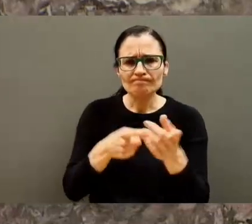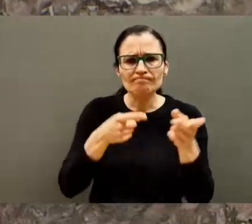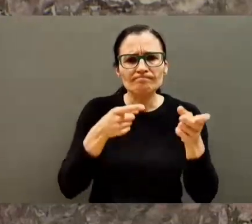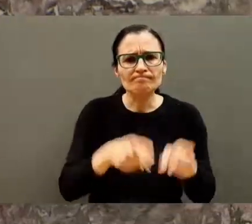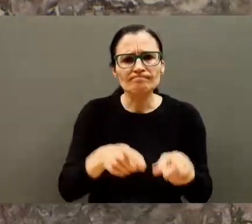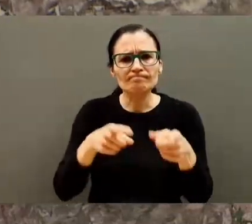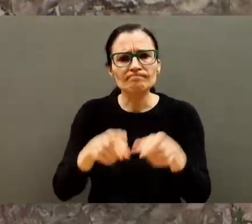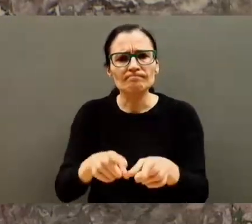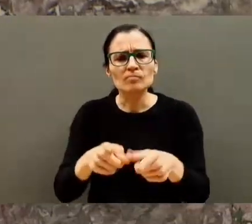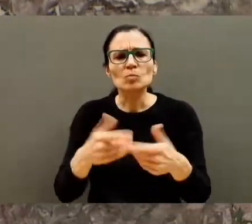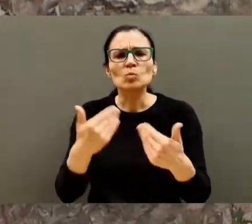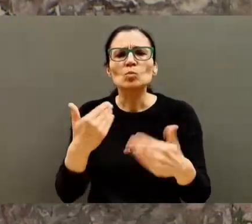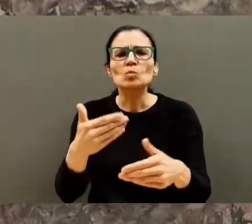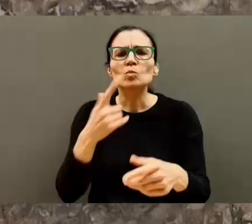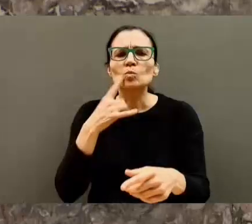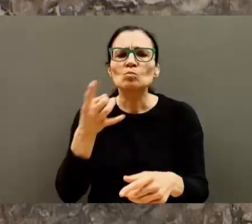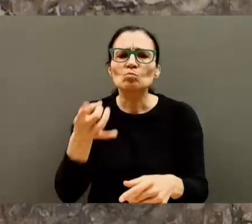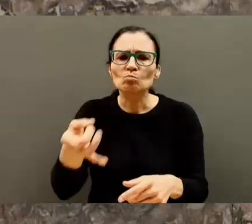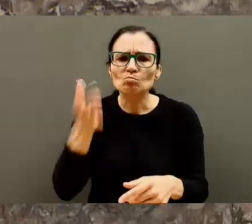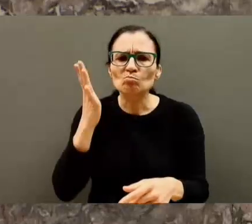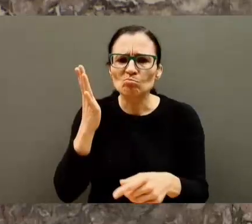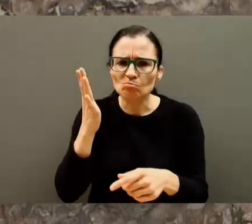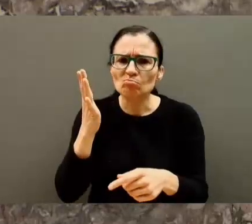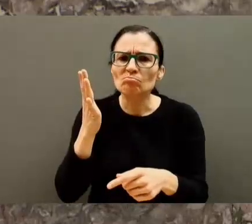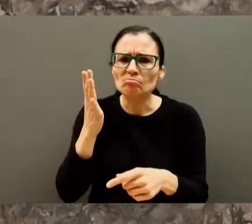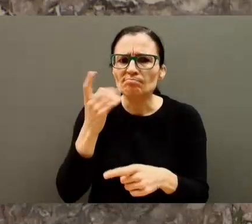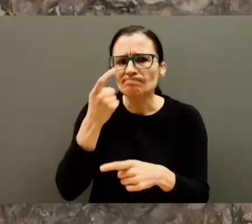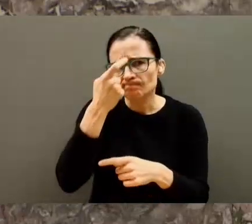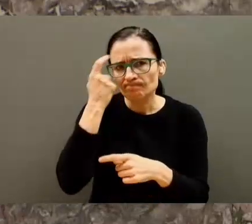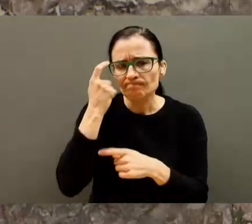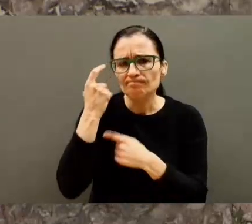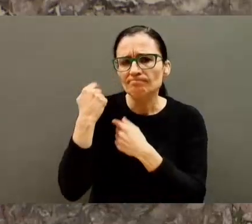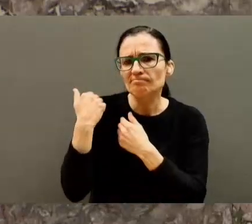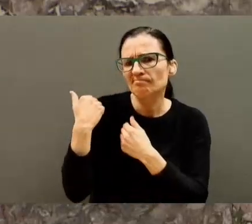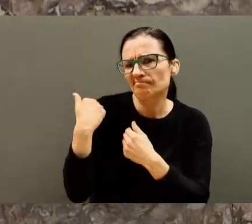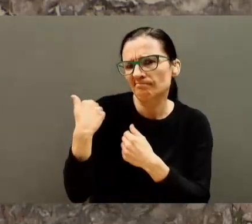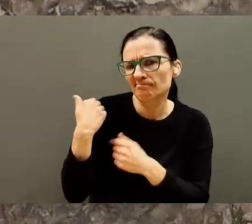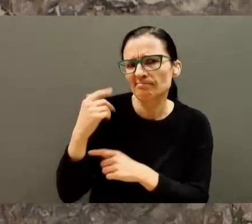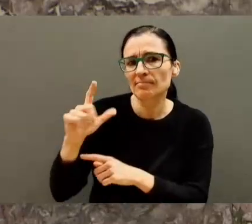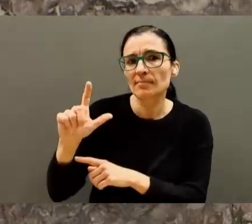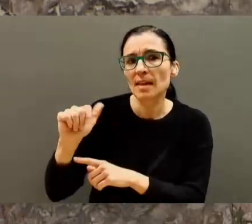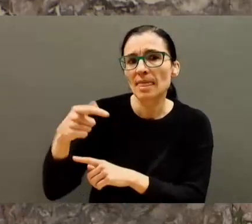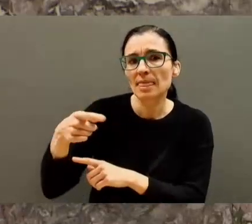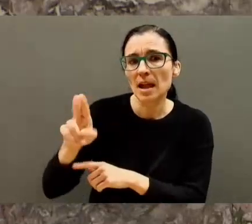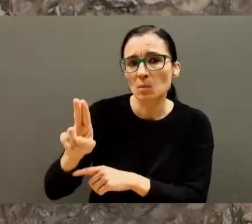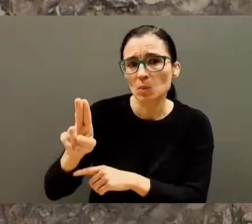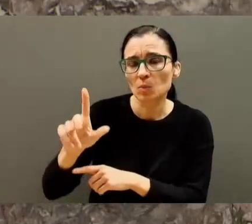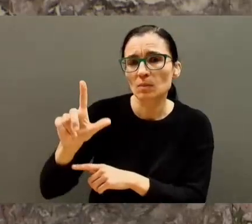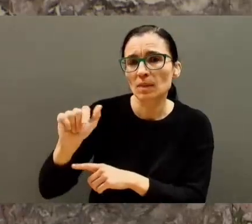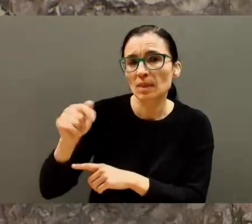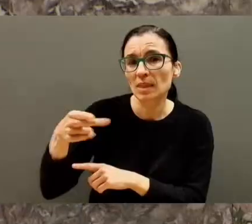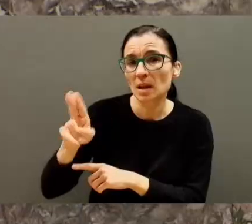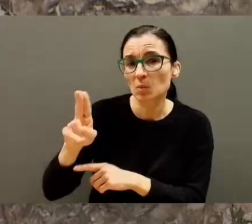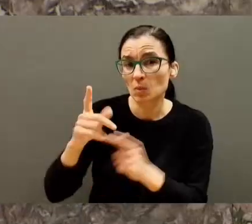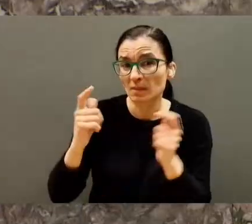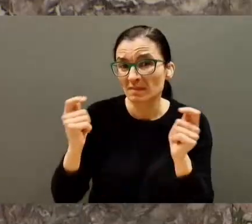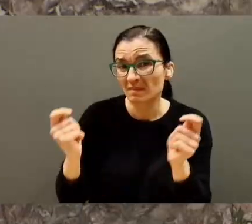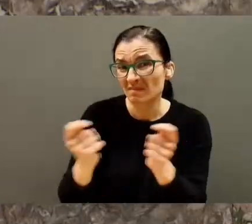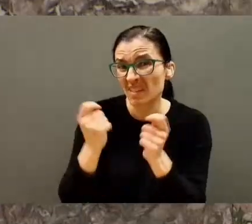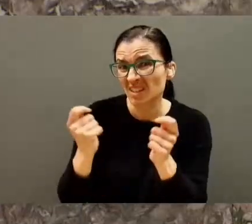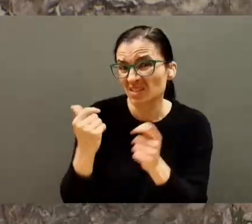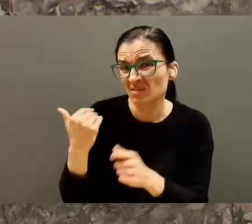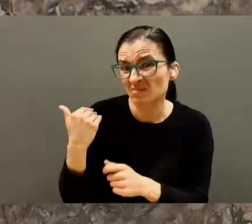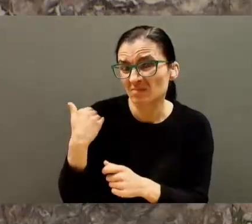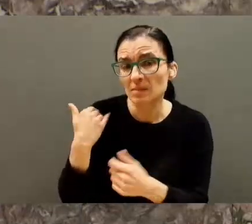province experienced at the Lapu Lapu Festival. And our focus right now continues to be making sure that we're